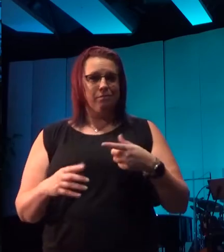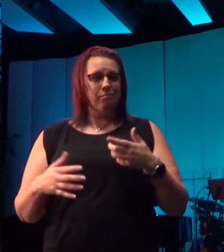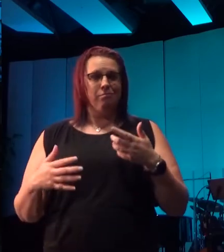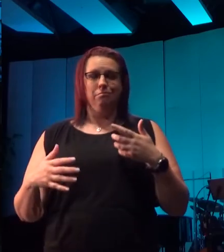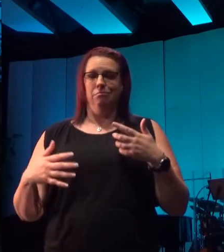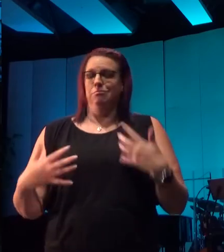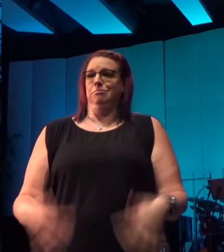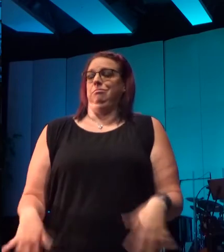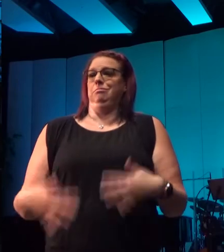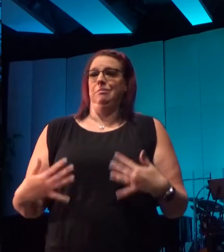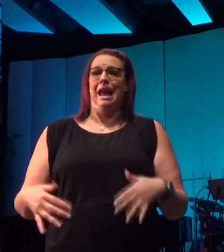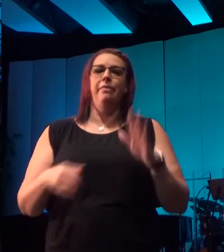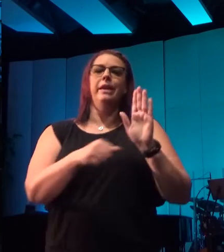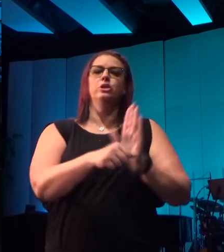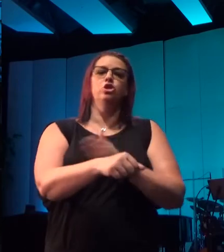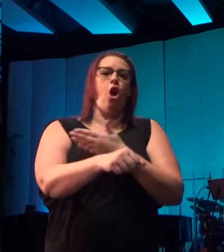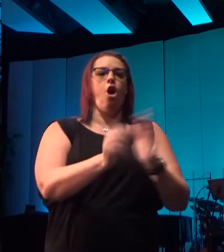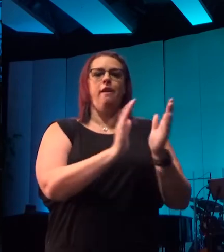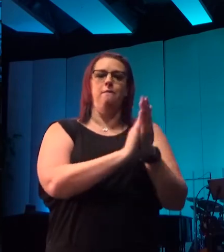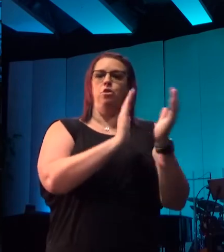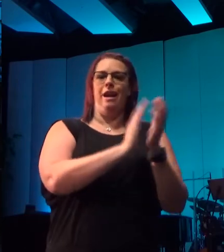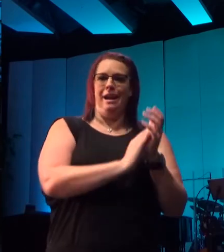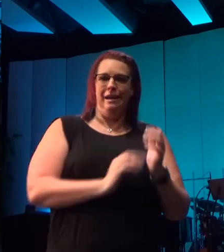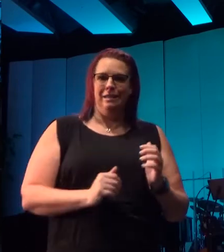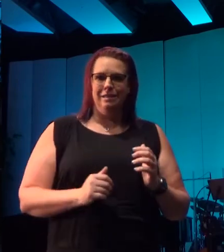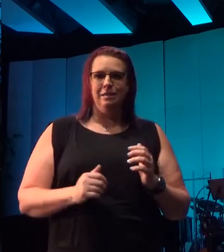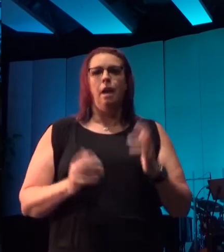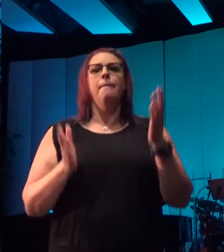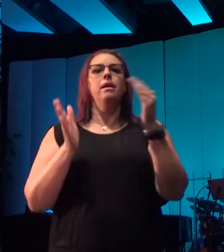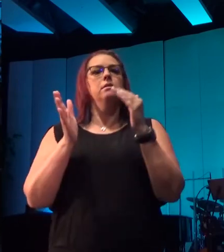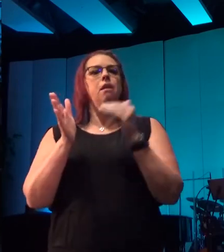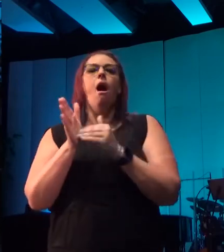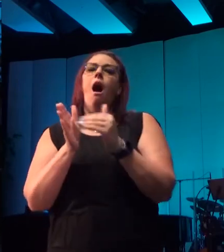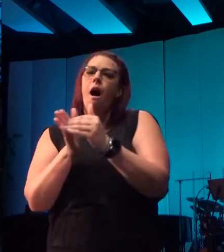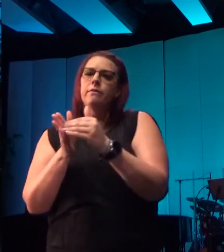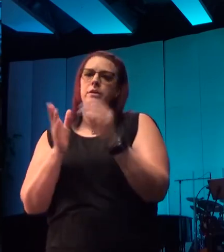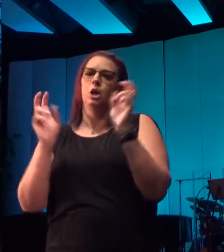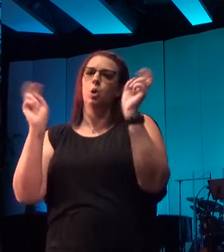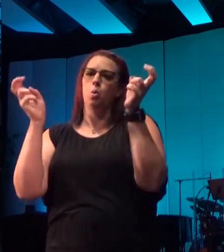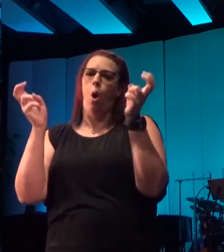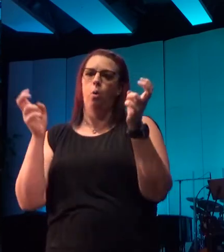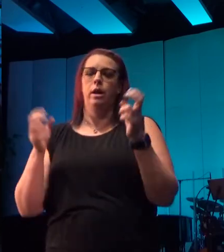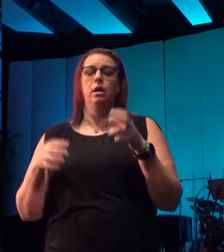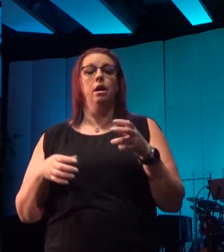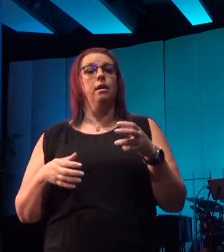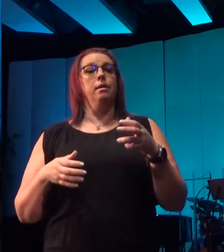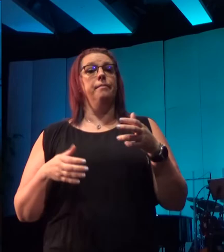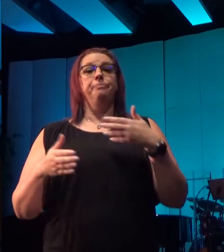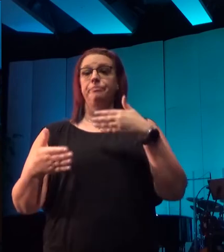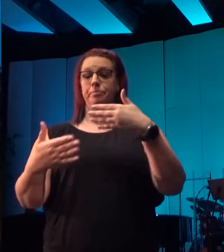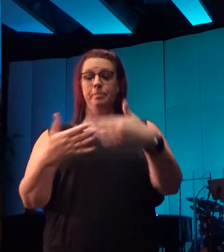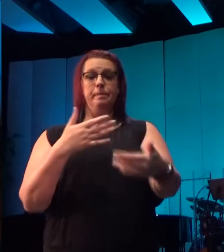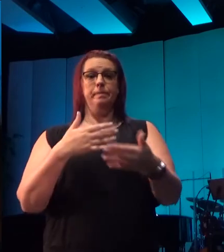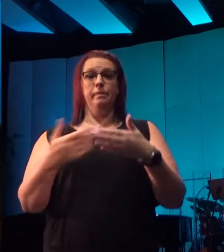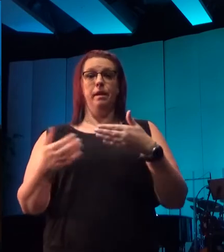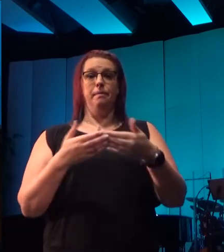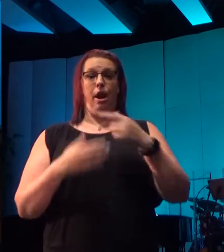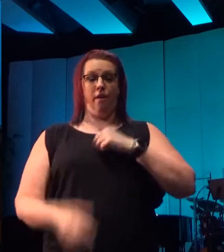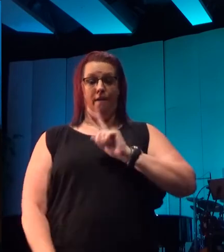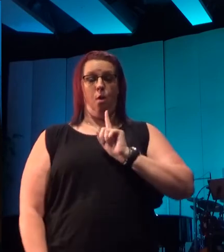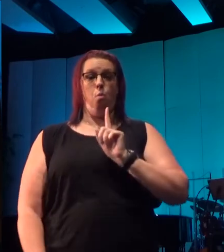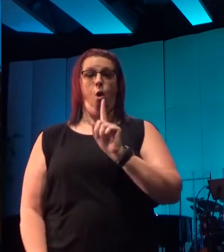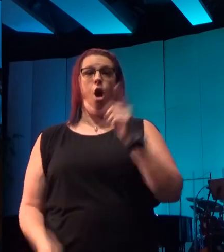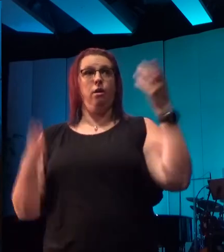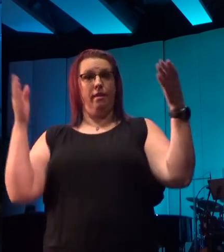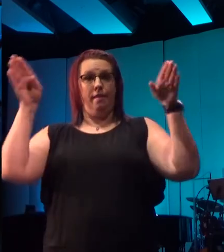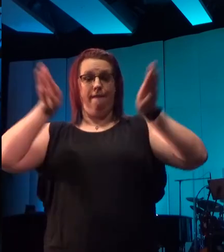his song of praise, perhaps the most often quoted part of this. Yea, though I walk through the valley of the shadow